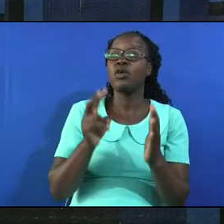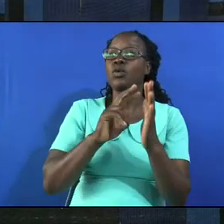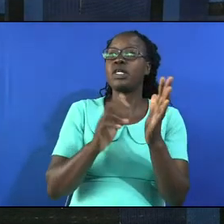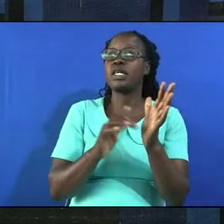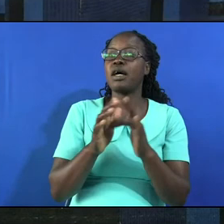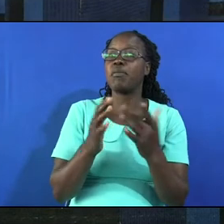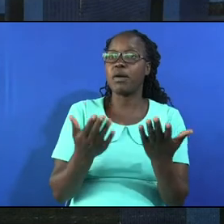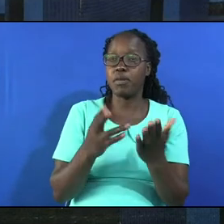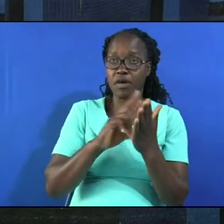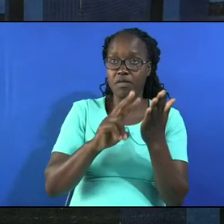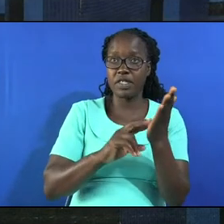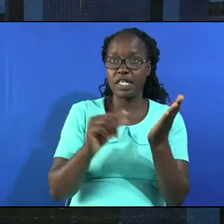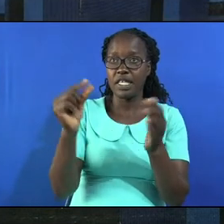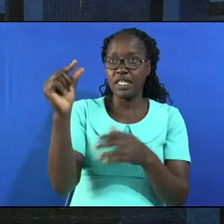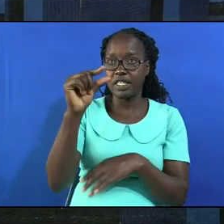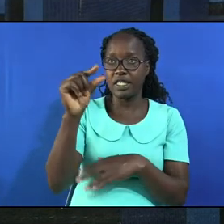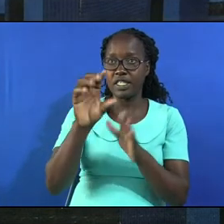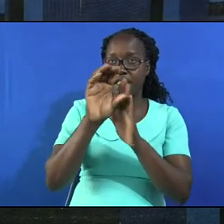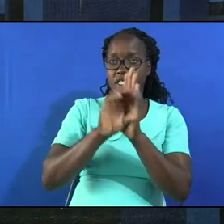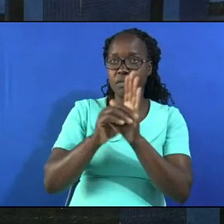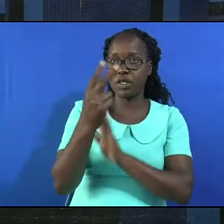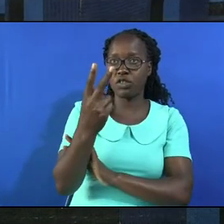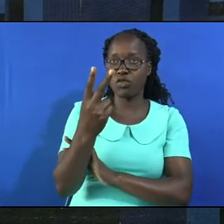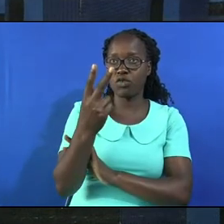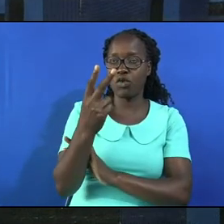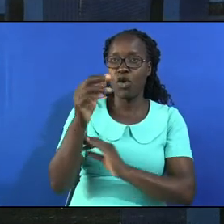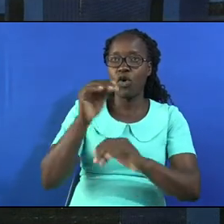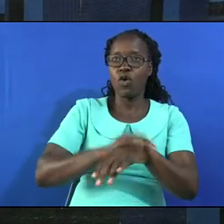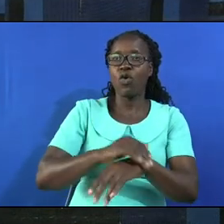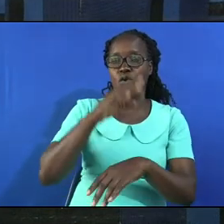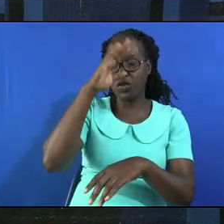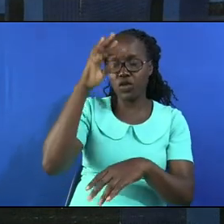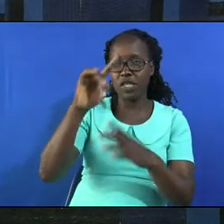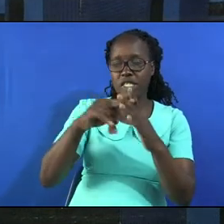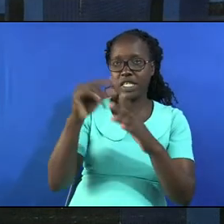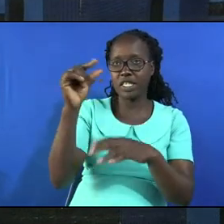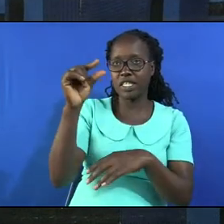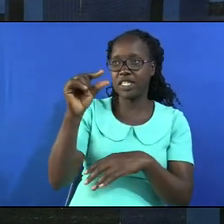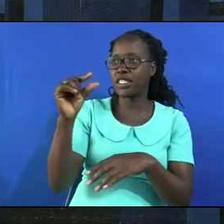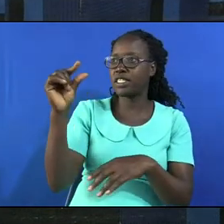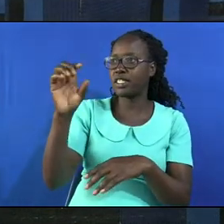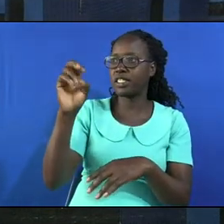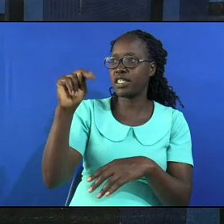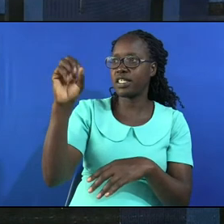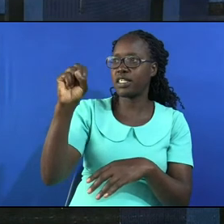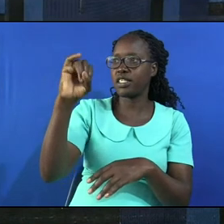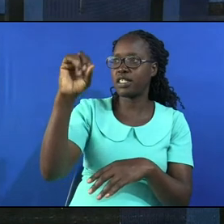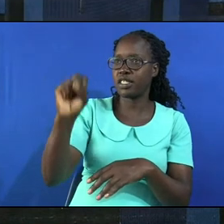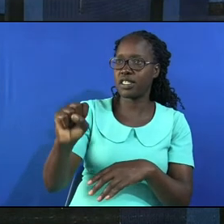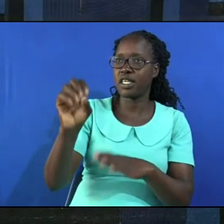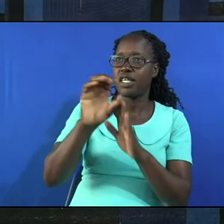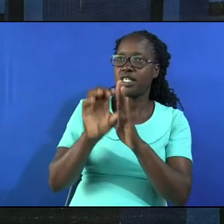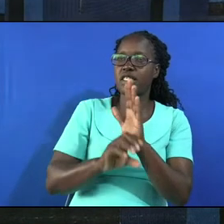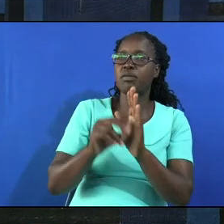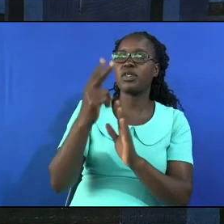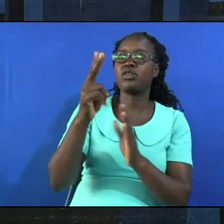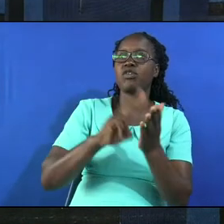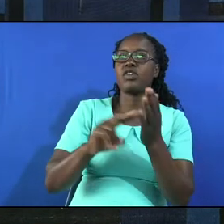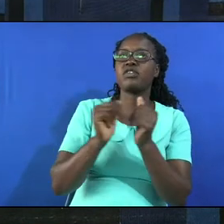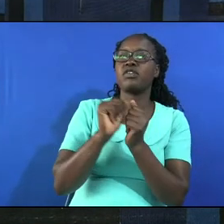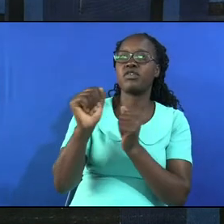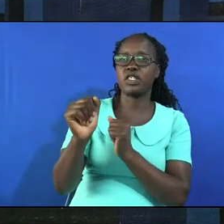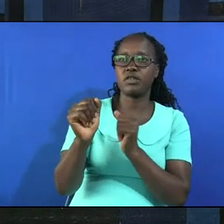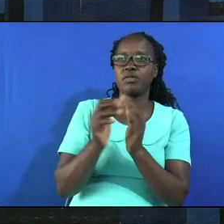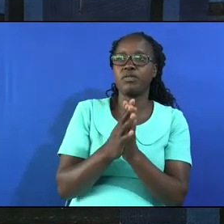a Bible verse. Genesis chapter 2. Good theology begins in Genesis. Are we together? Genesis chapter 2, verse